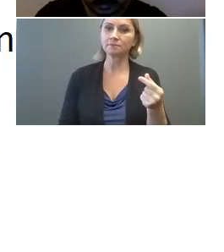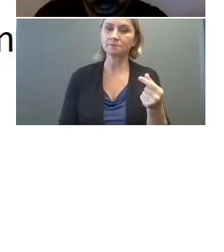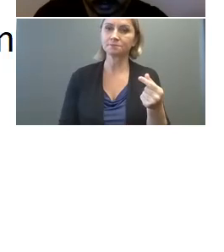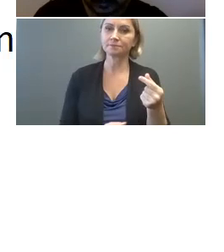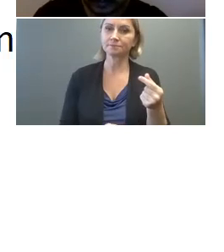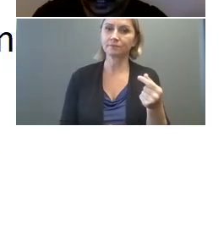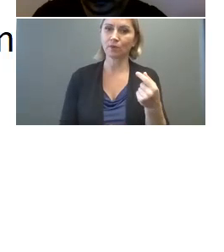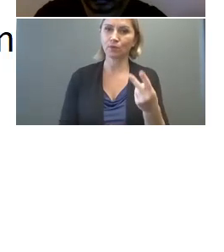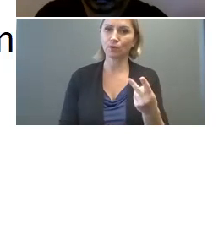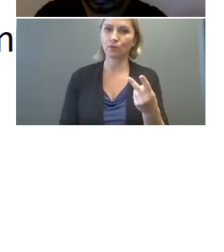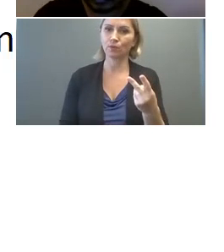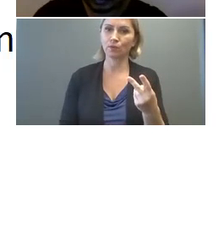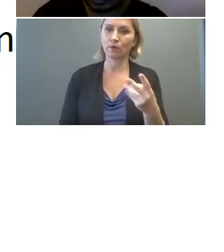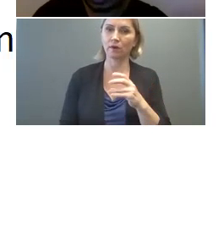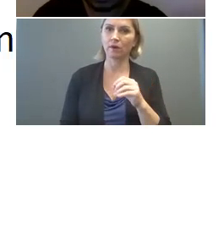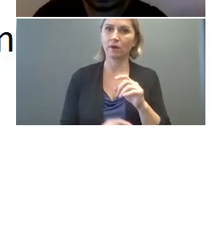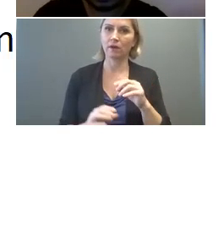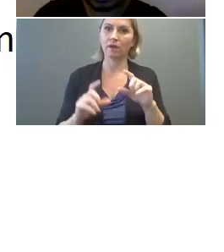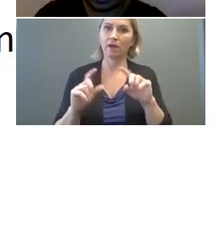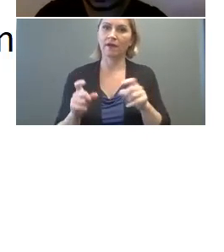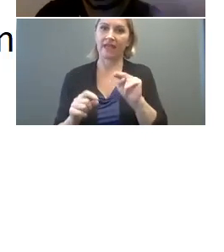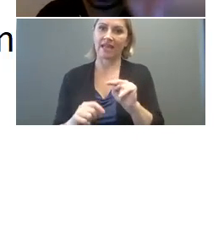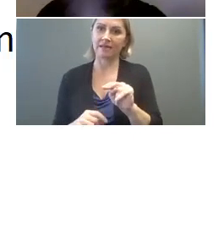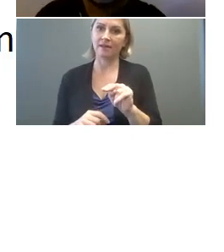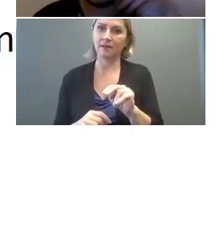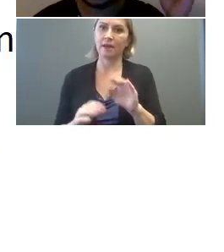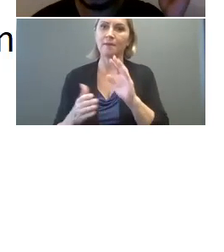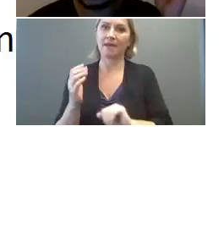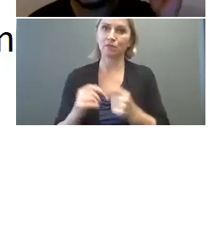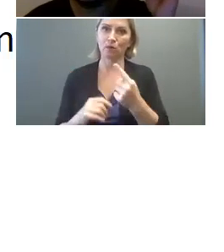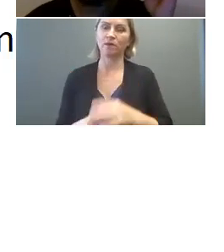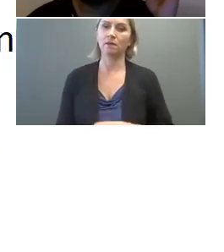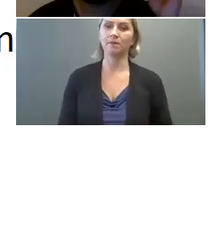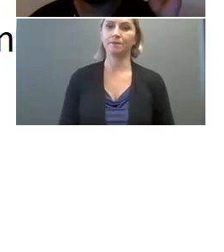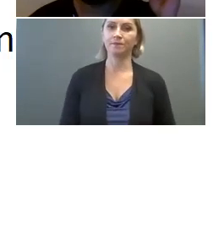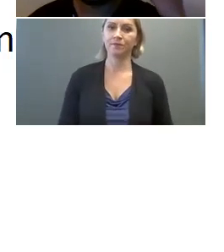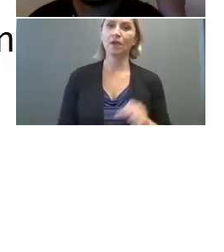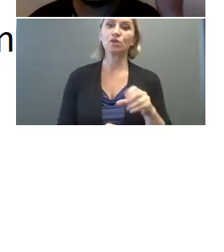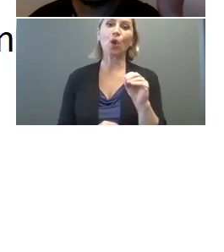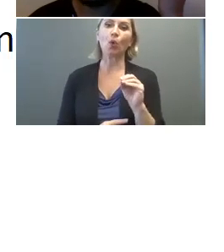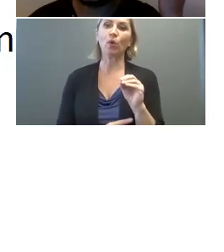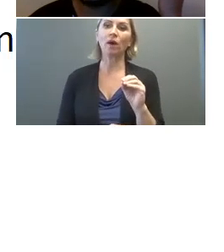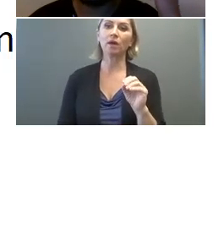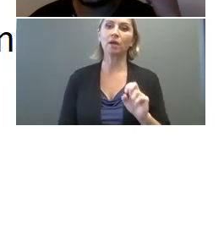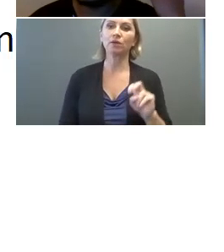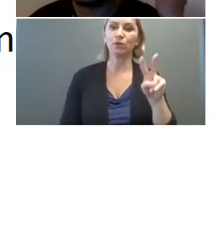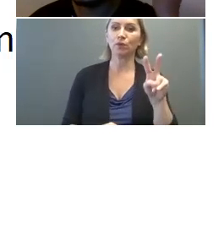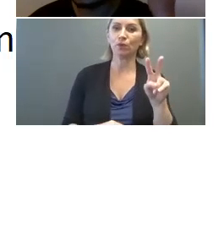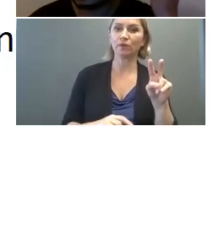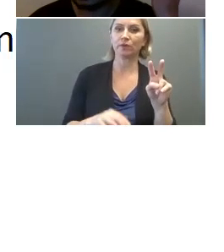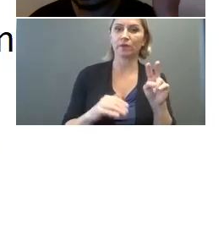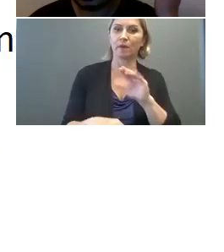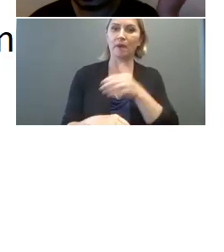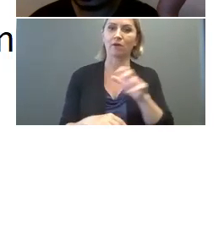2 of n minus 1, but that doesn't really matter. So 2 to the power of log base 2n